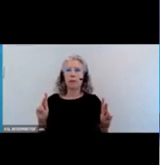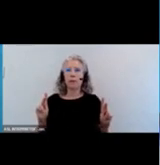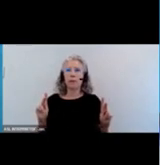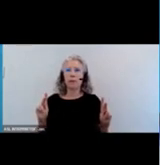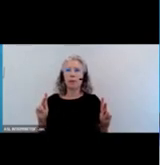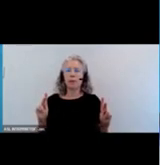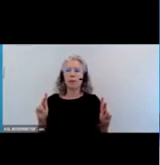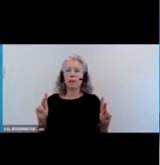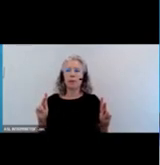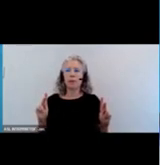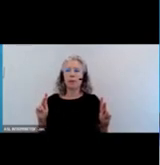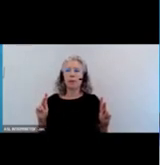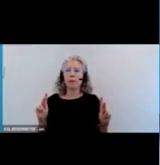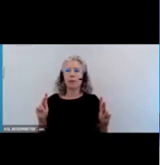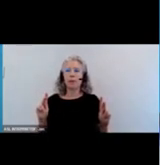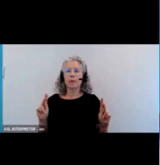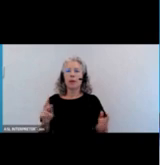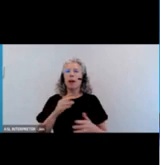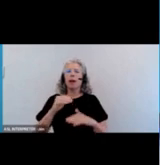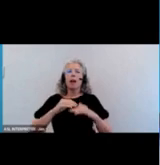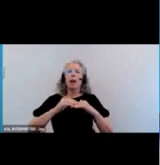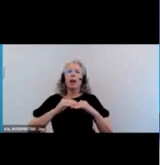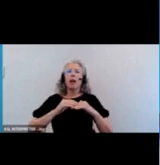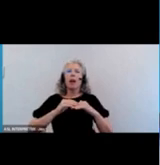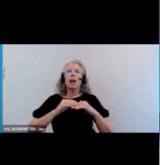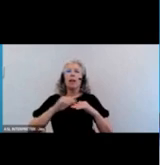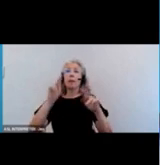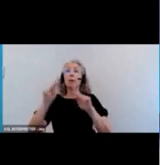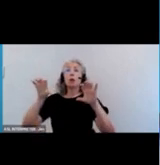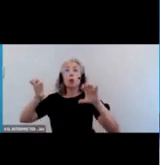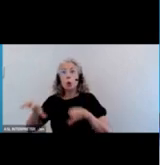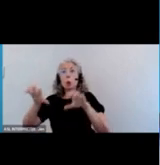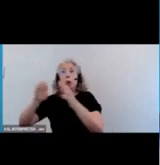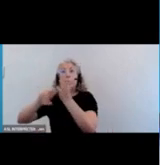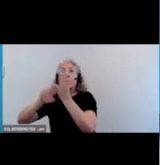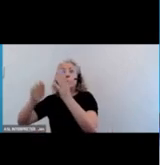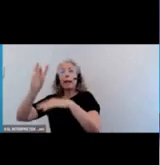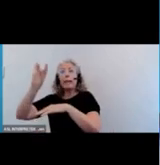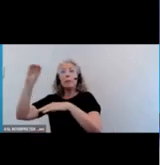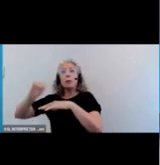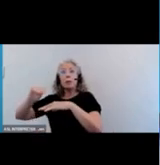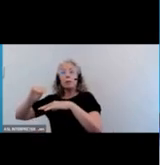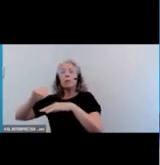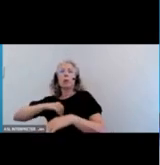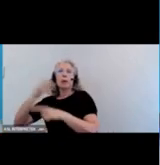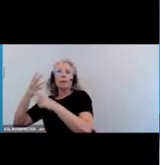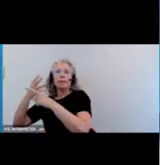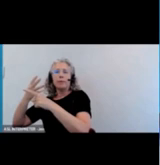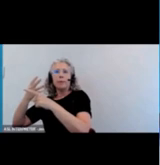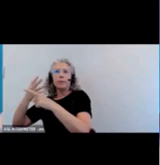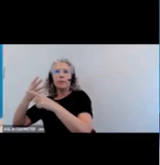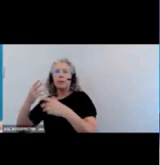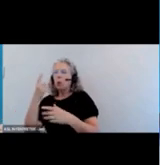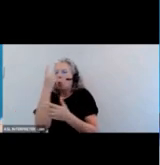And then over 80% of the people doing the research are also white. So that's just